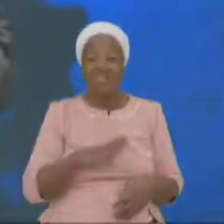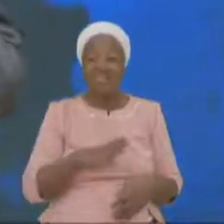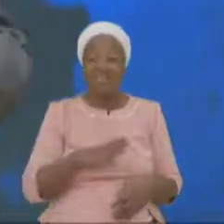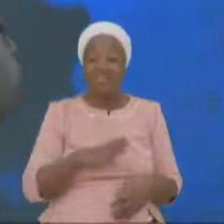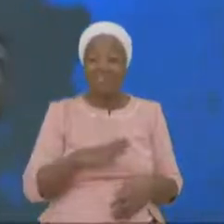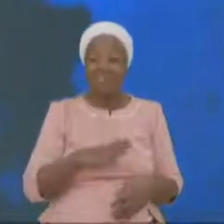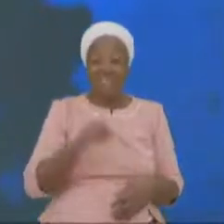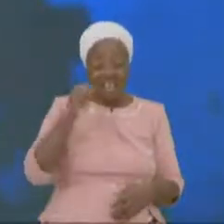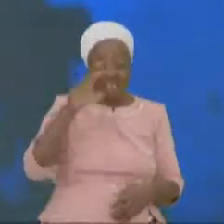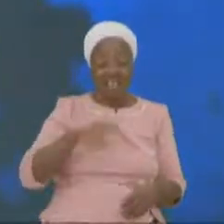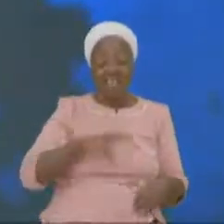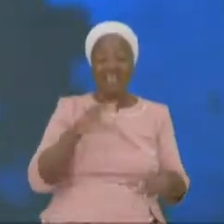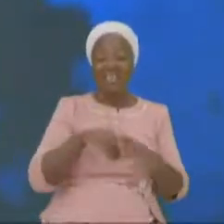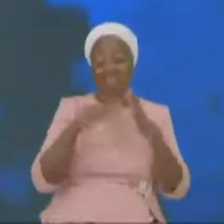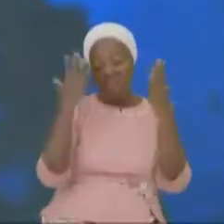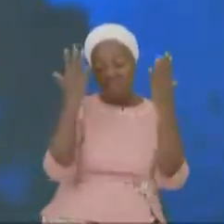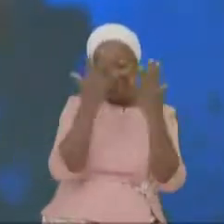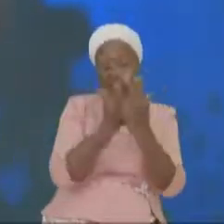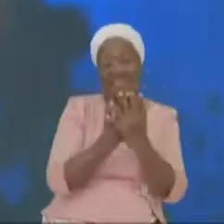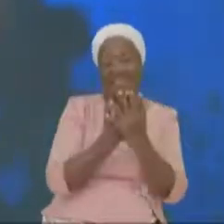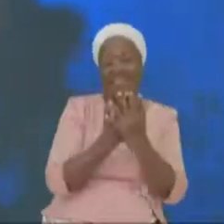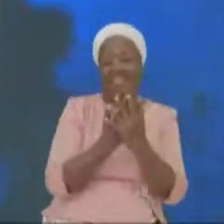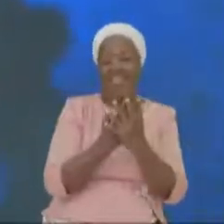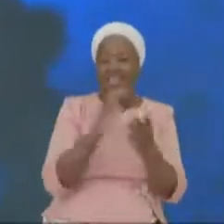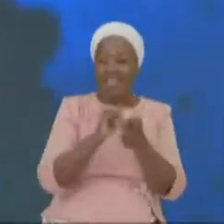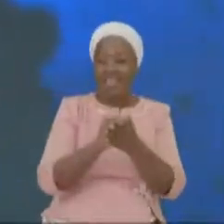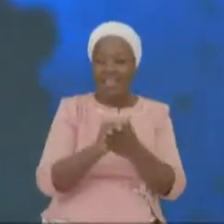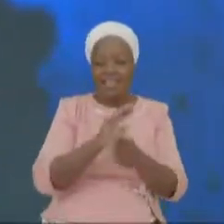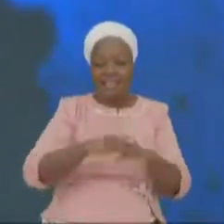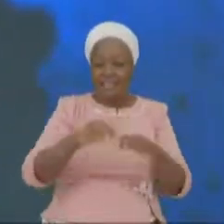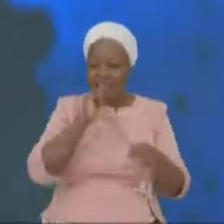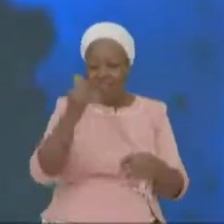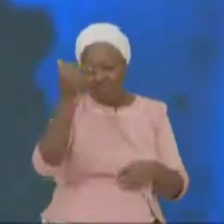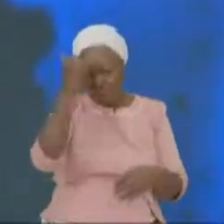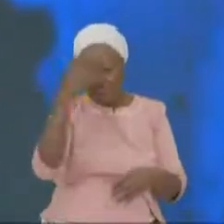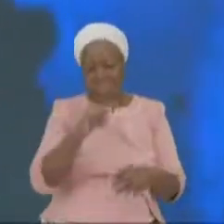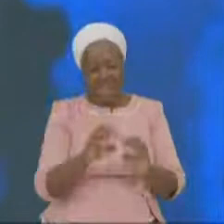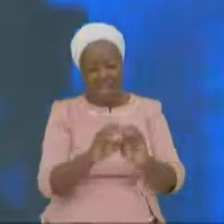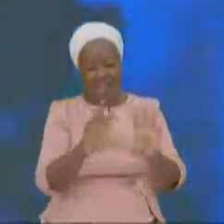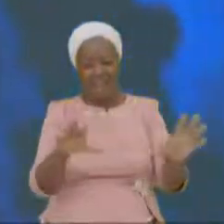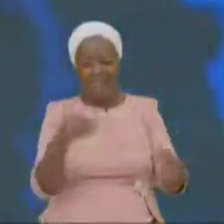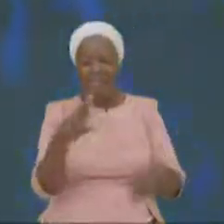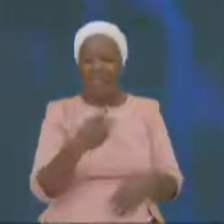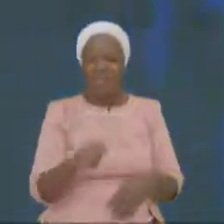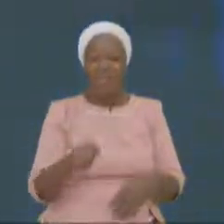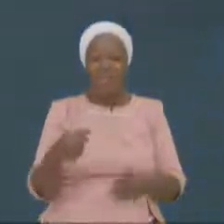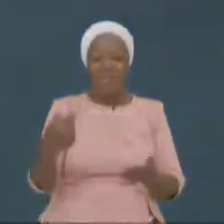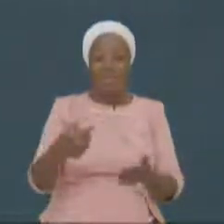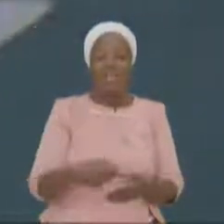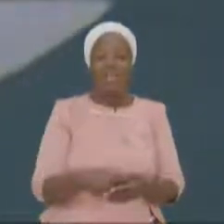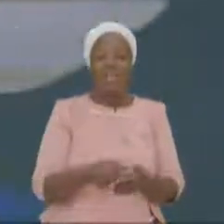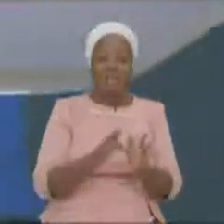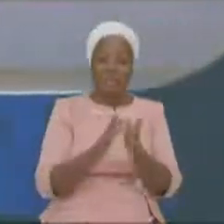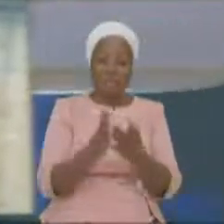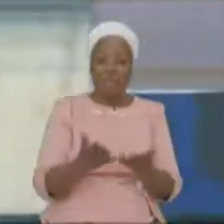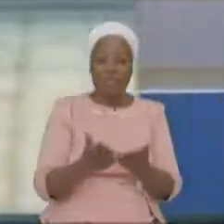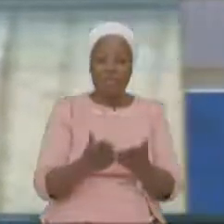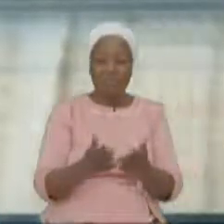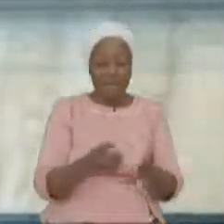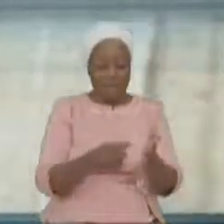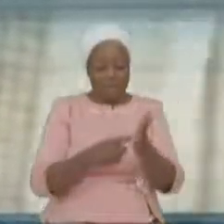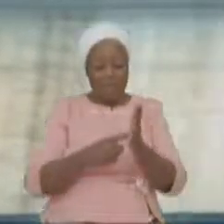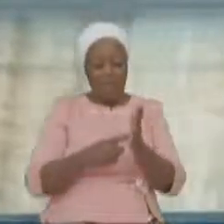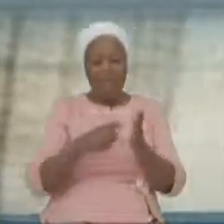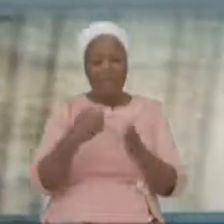lady in darkness that has not known the light of the gospel, demanded for his